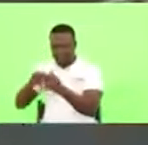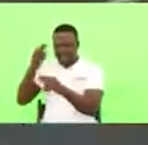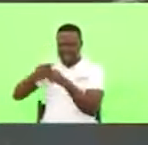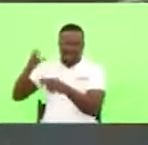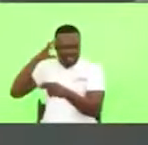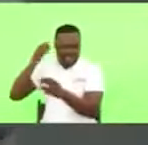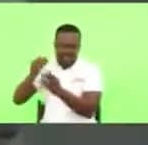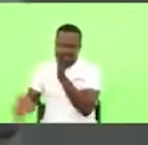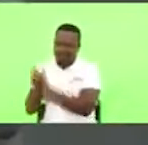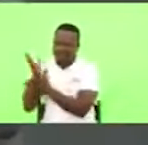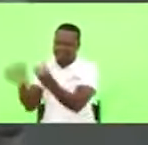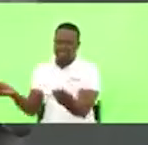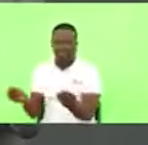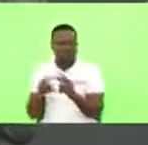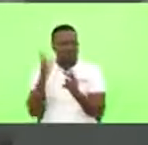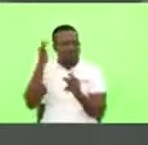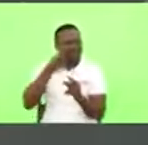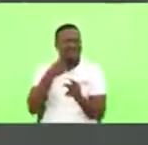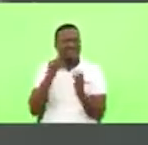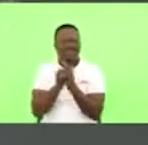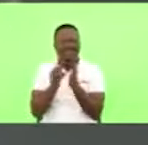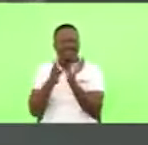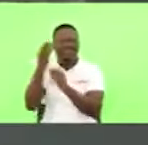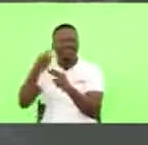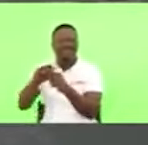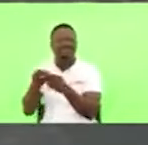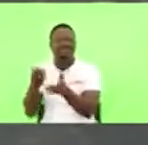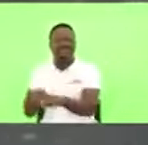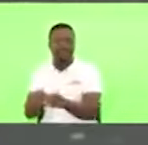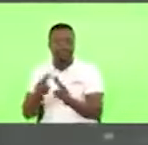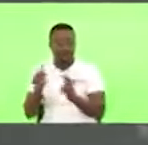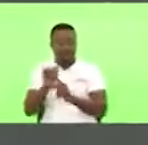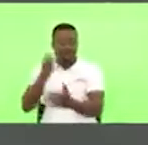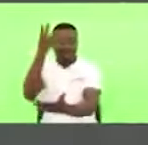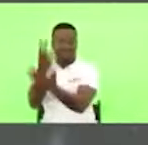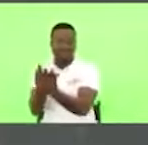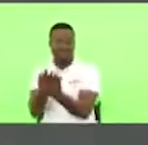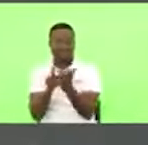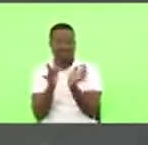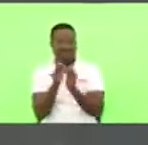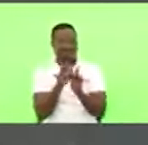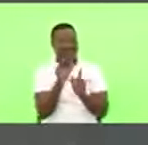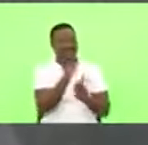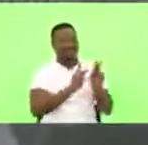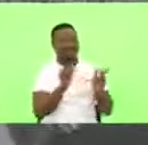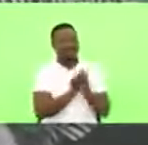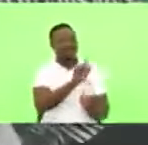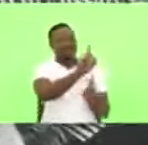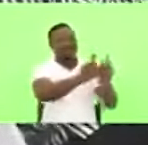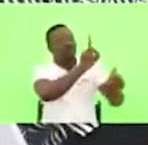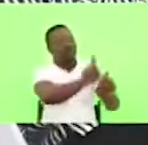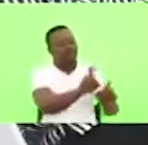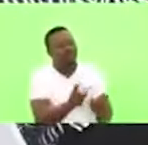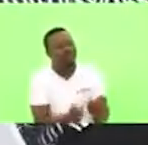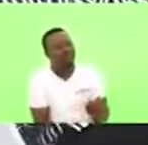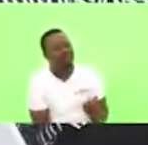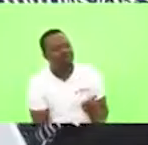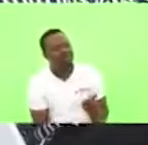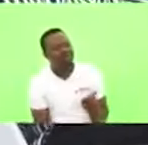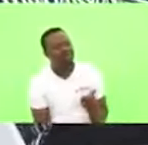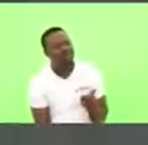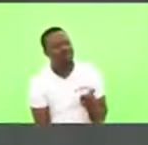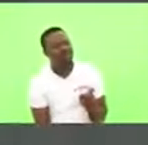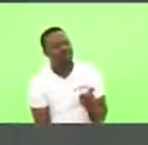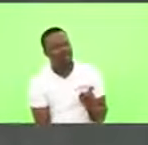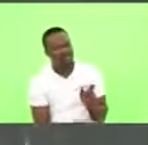he say that he is dead? So when they arrested Peter and Co., they asked them a simple question. Let's